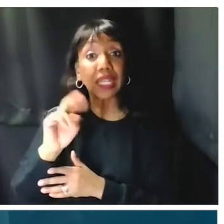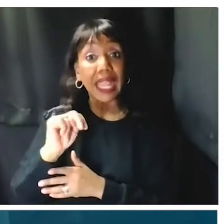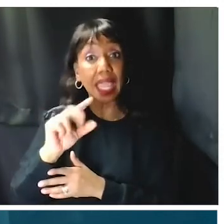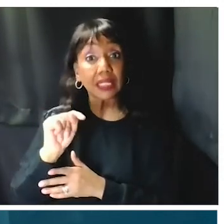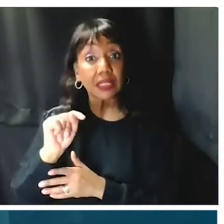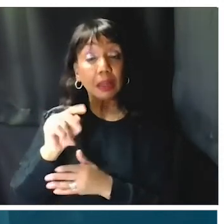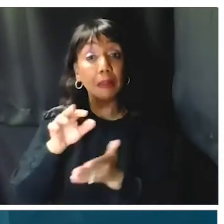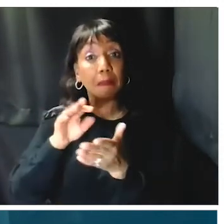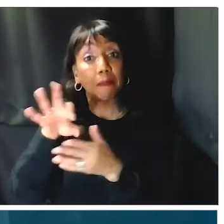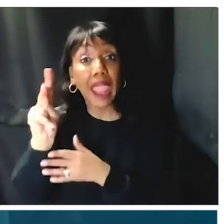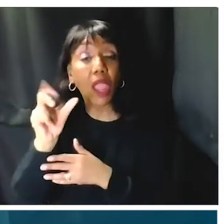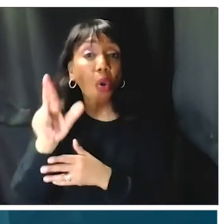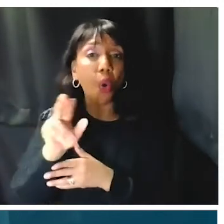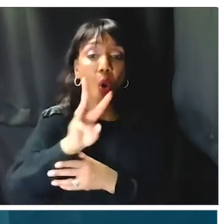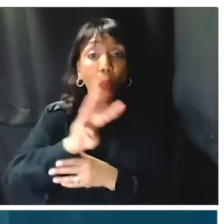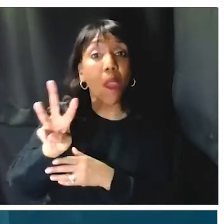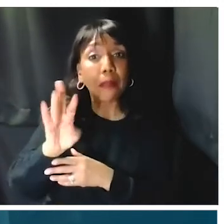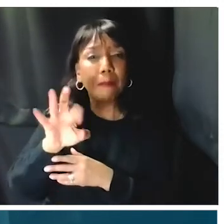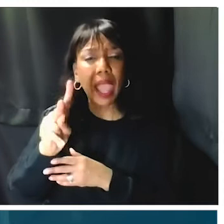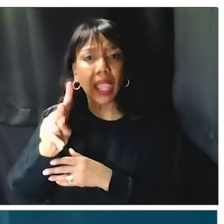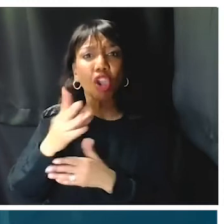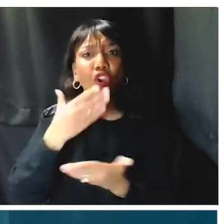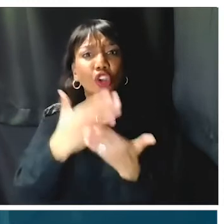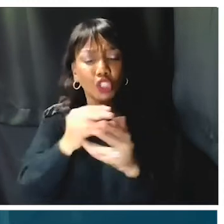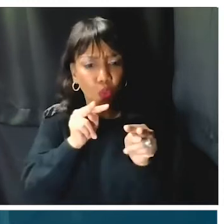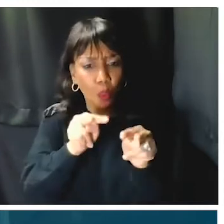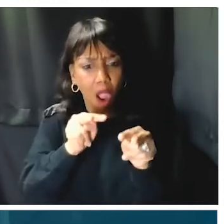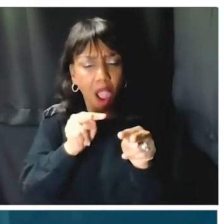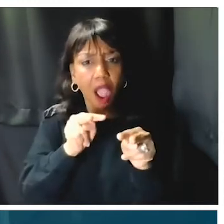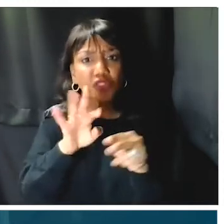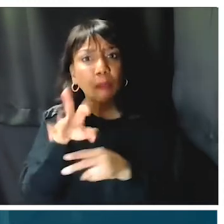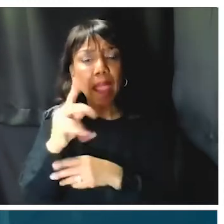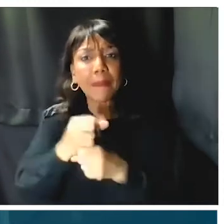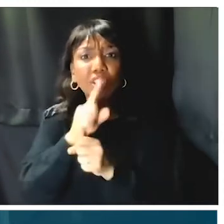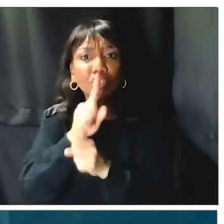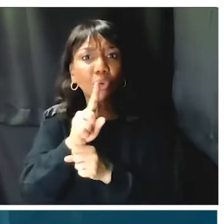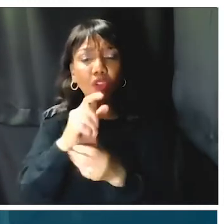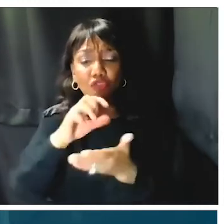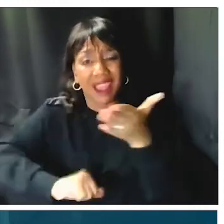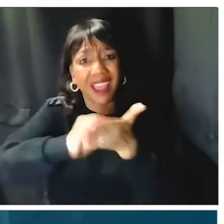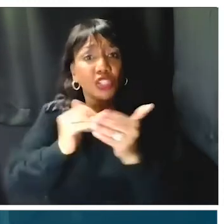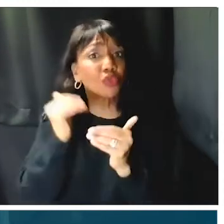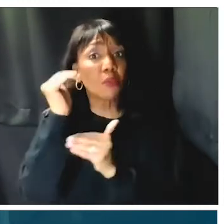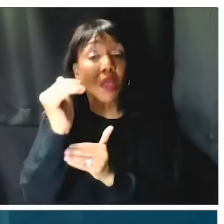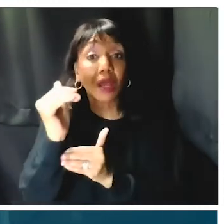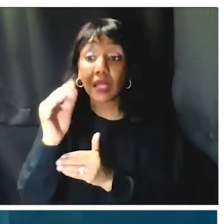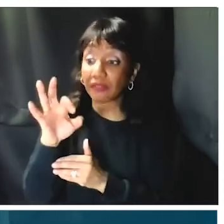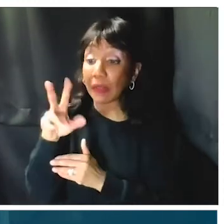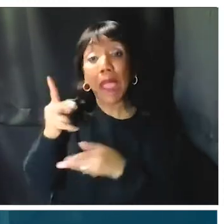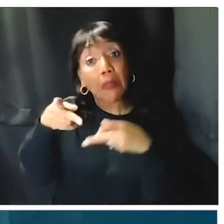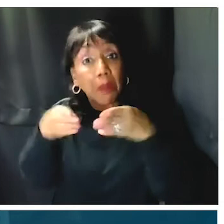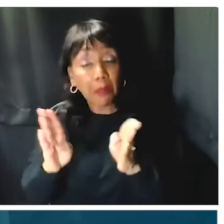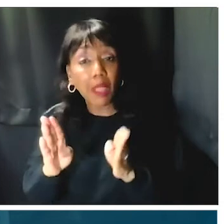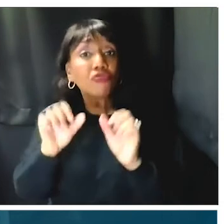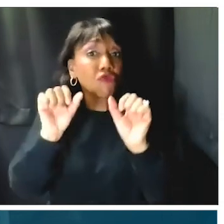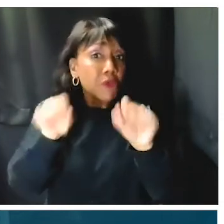banking, is a great way to monitor your account to ensure that you did not overdraw your account. If your bank allows,